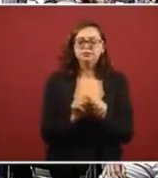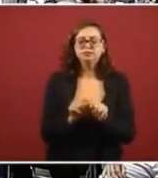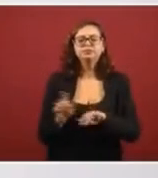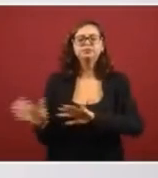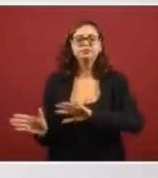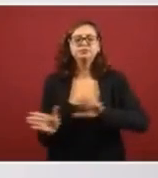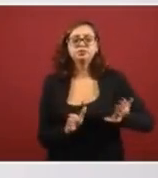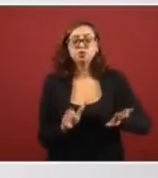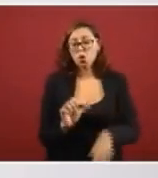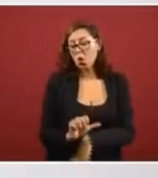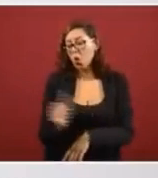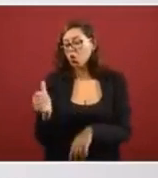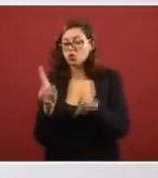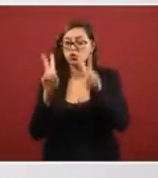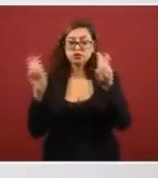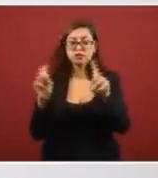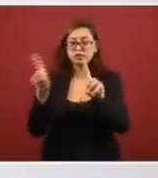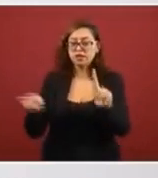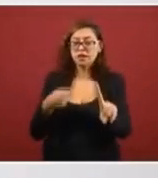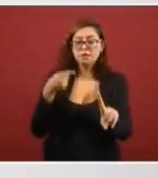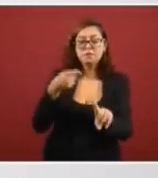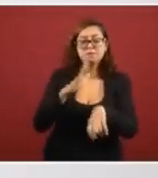over politics